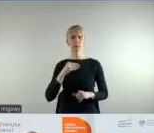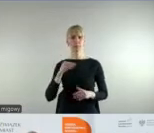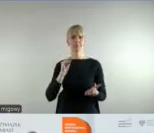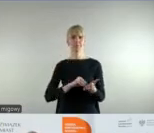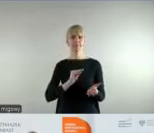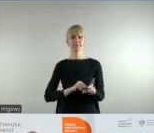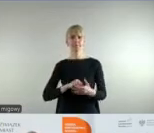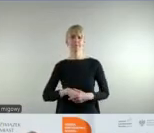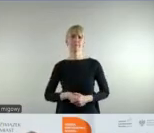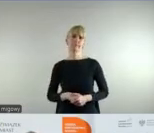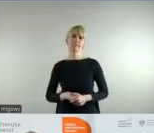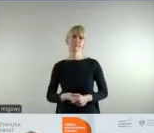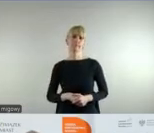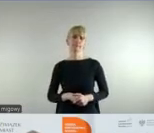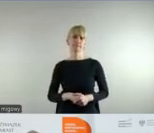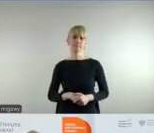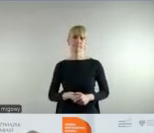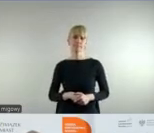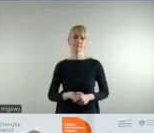we've seen it from practice,